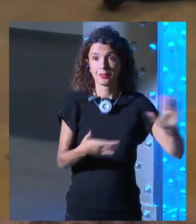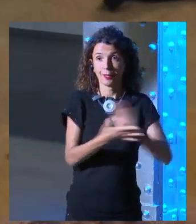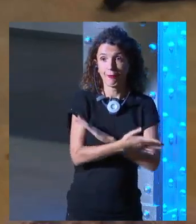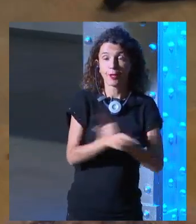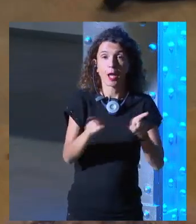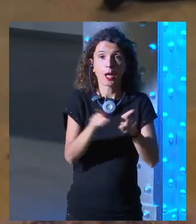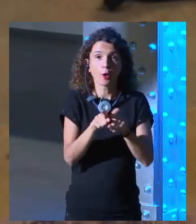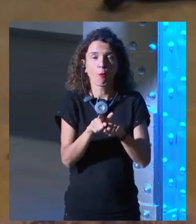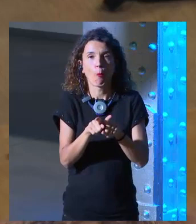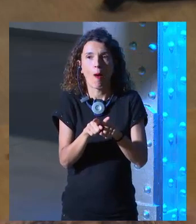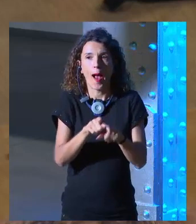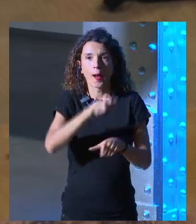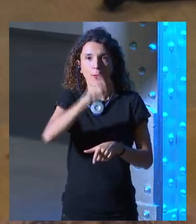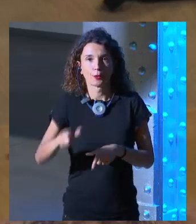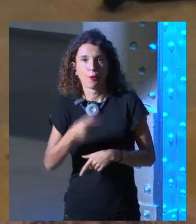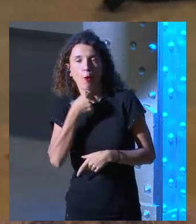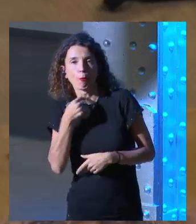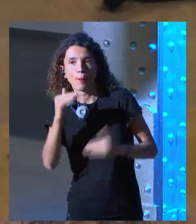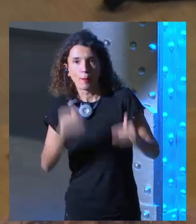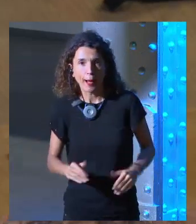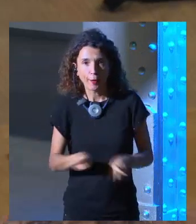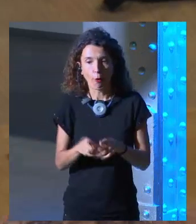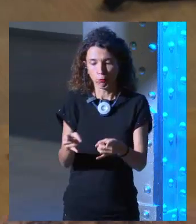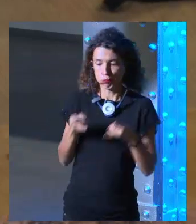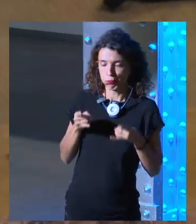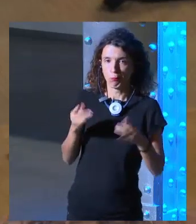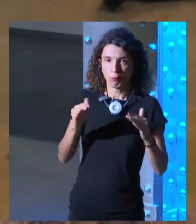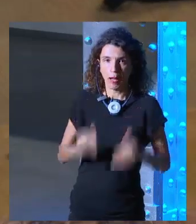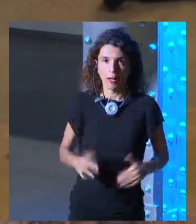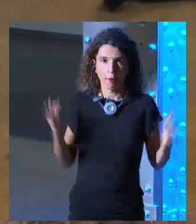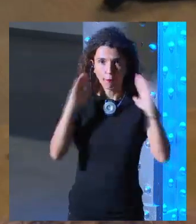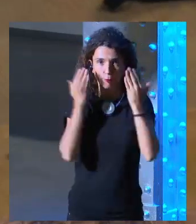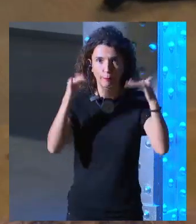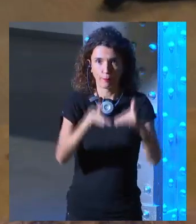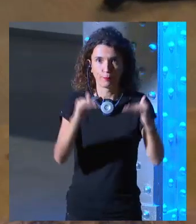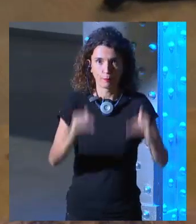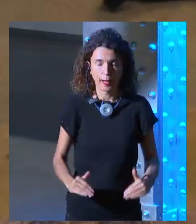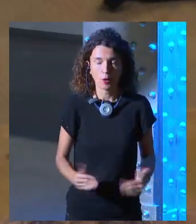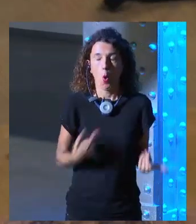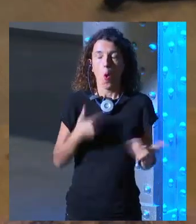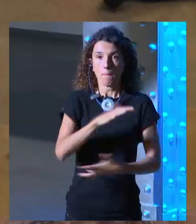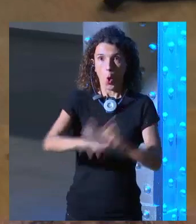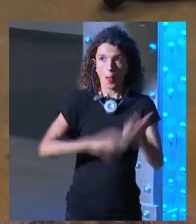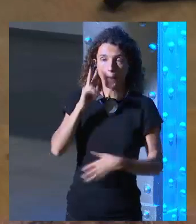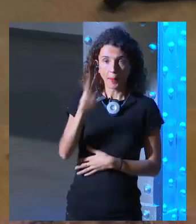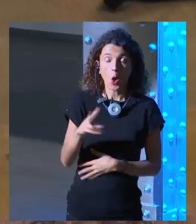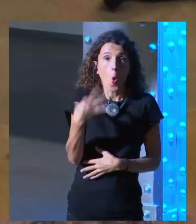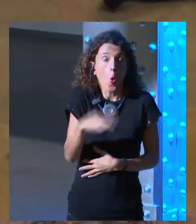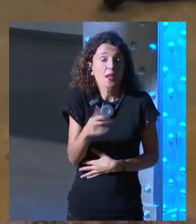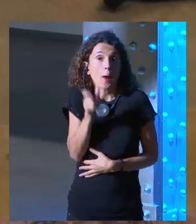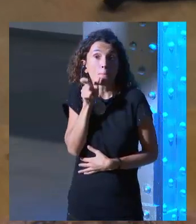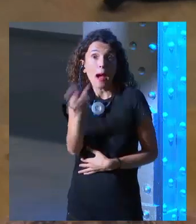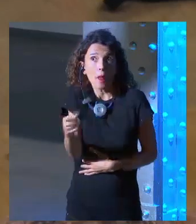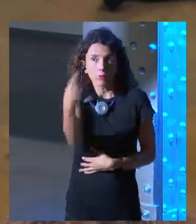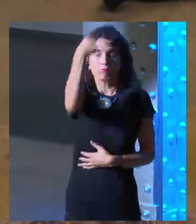that Congress made being less noticeable. When I saw that controversy and when I saw what